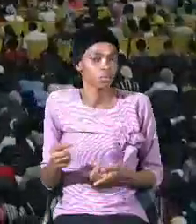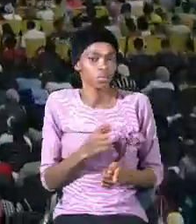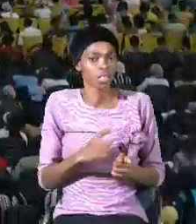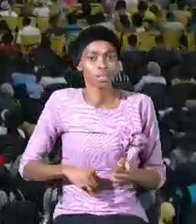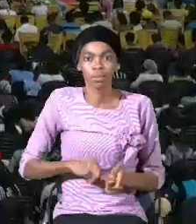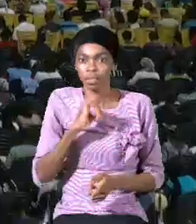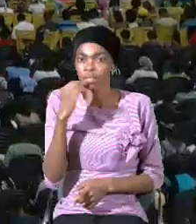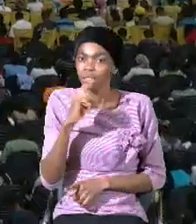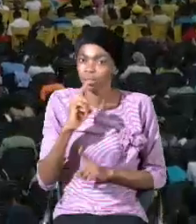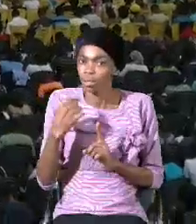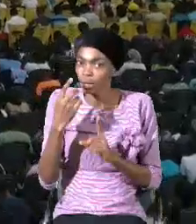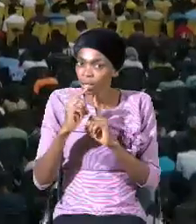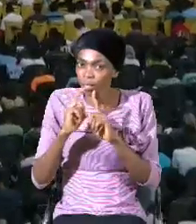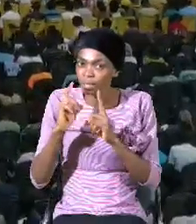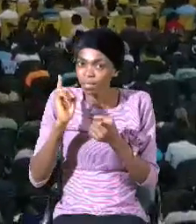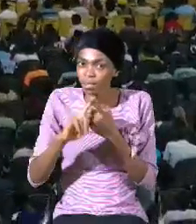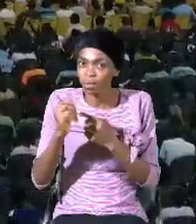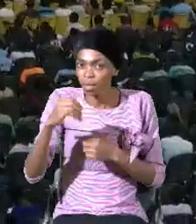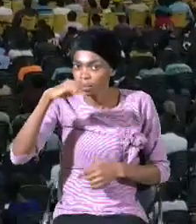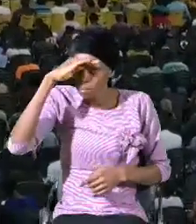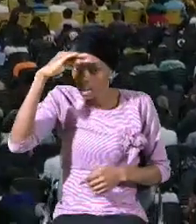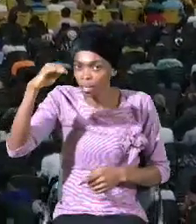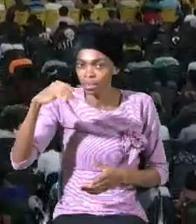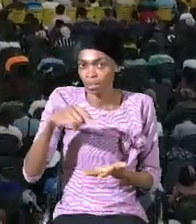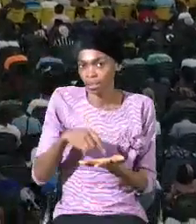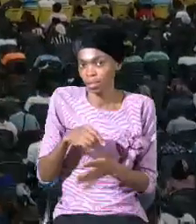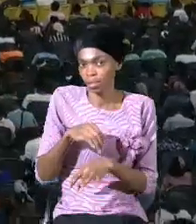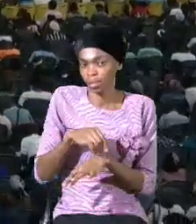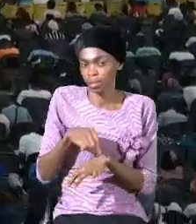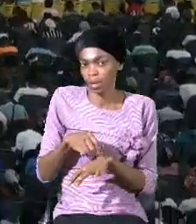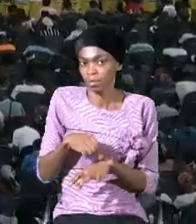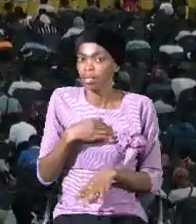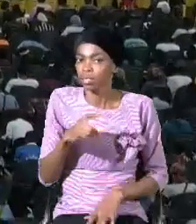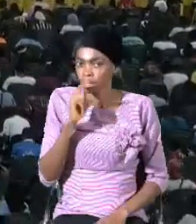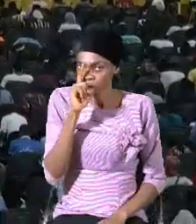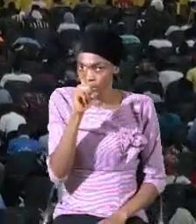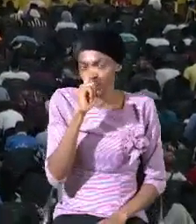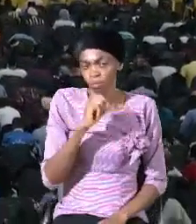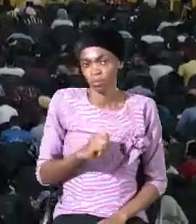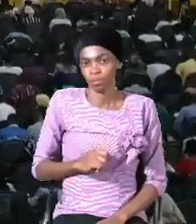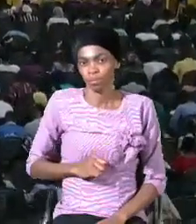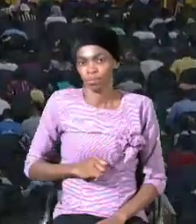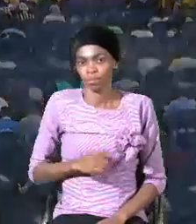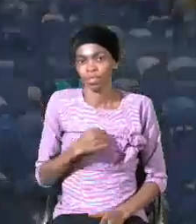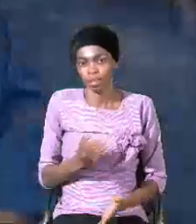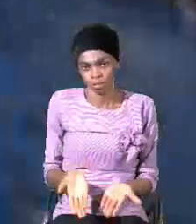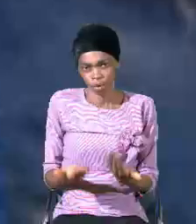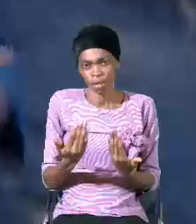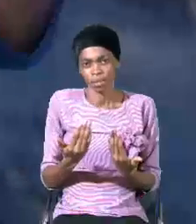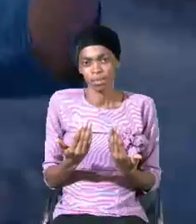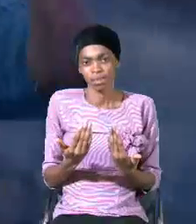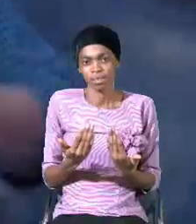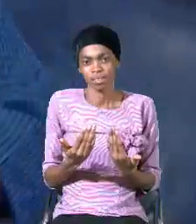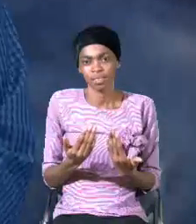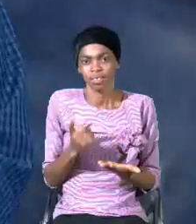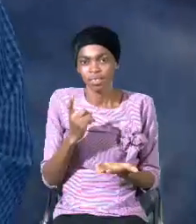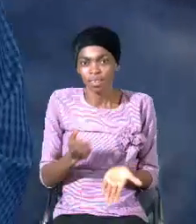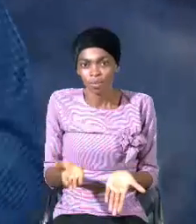a man at this time, and he said, thee. He said, rise. He said, stand